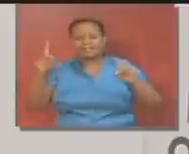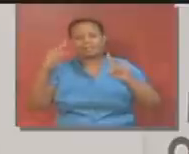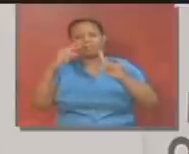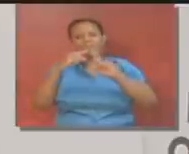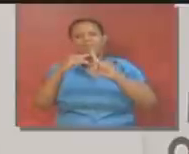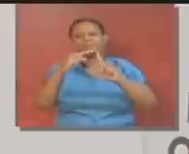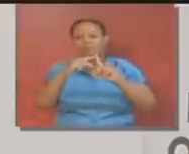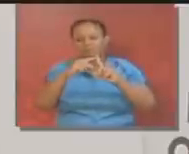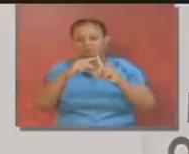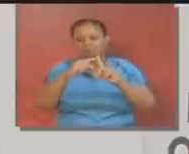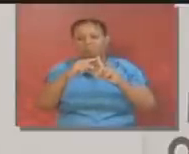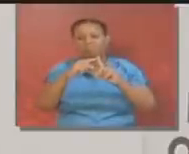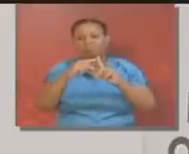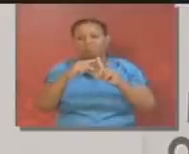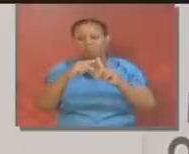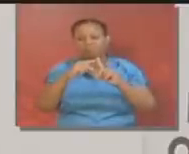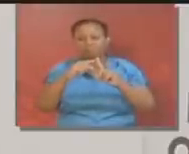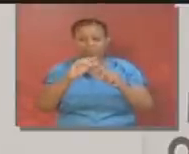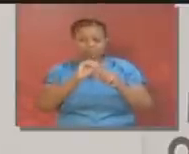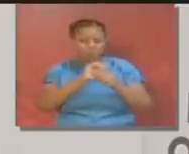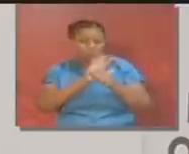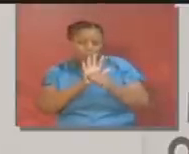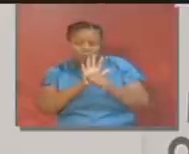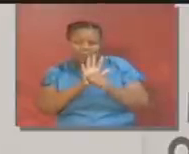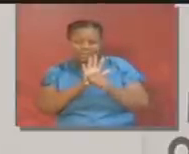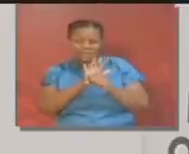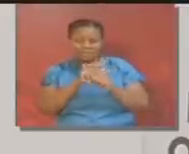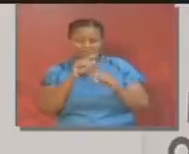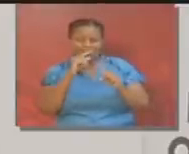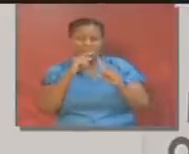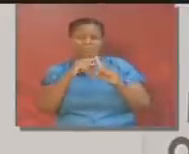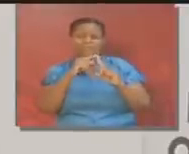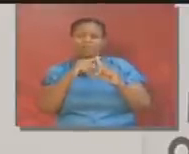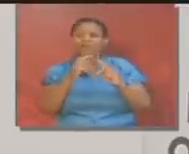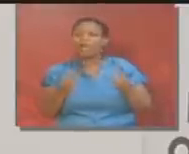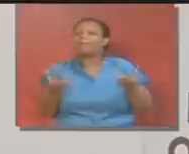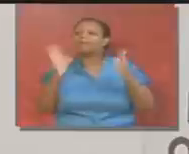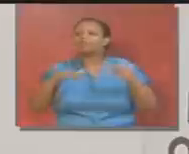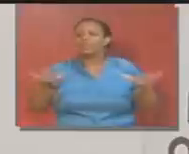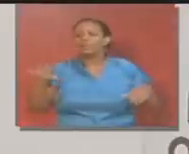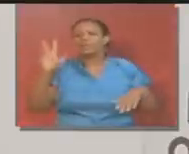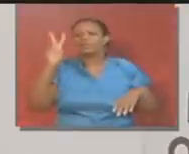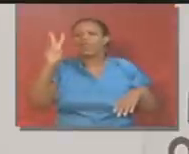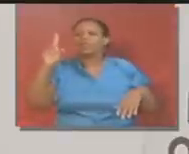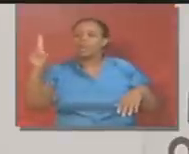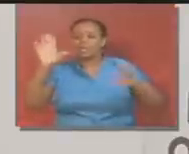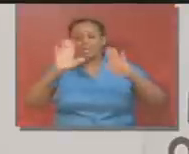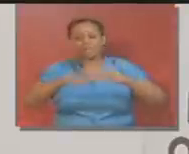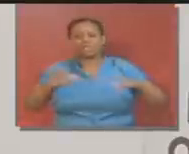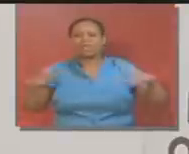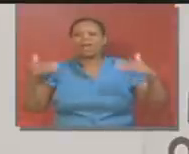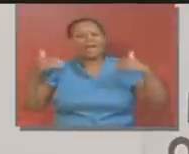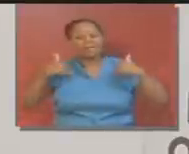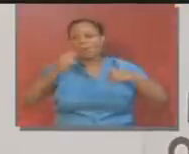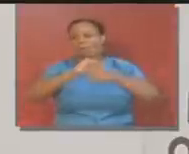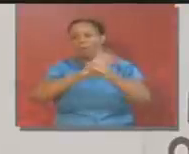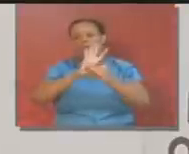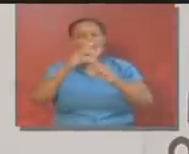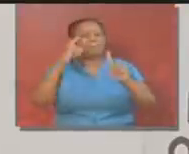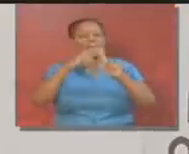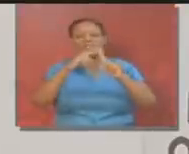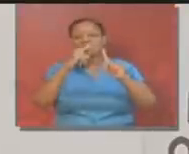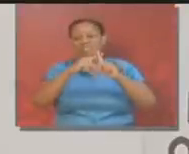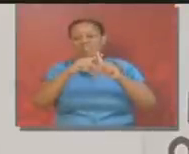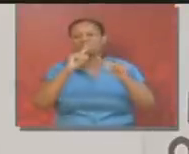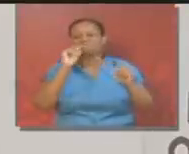COVID test positive, we have about 21 children in that database who were COVID test positive.